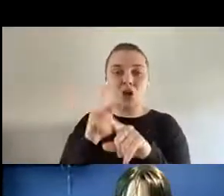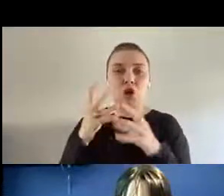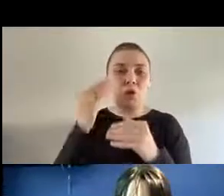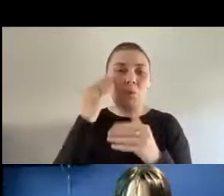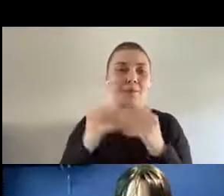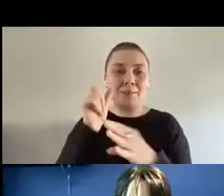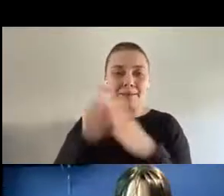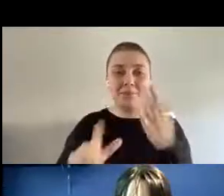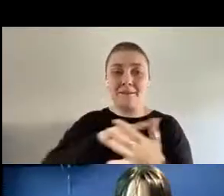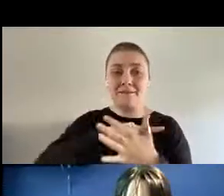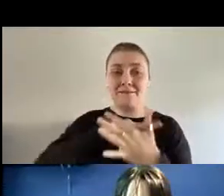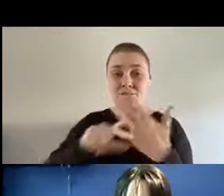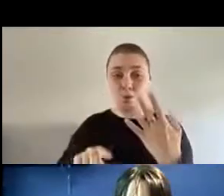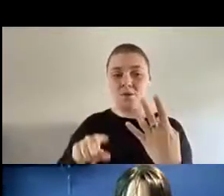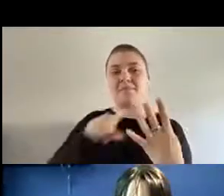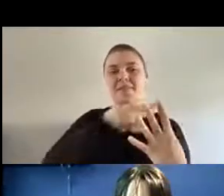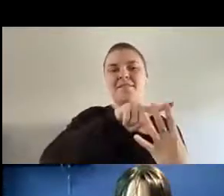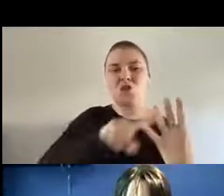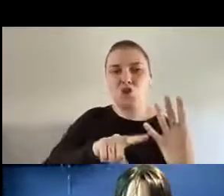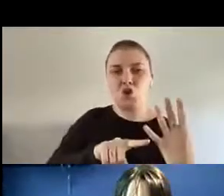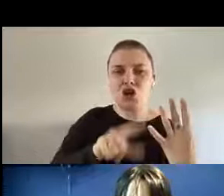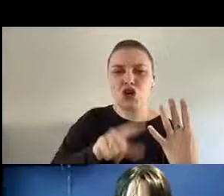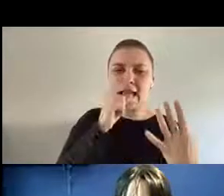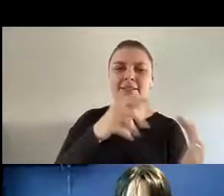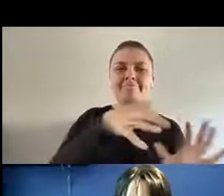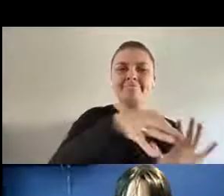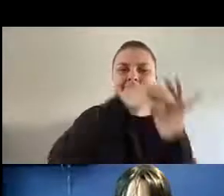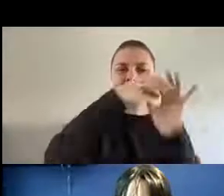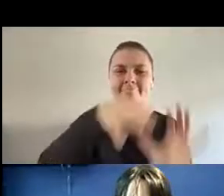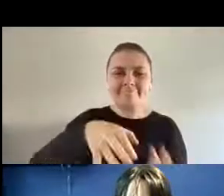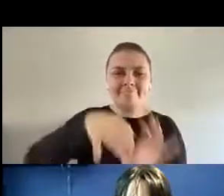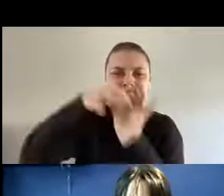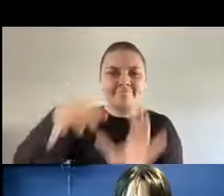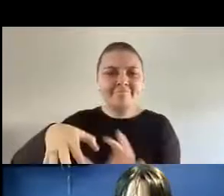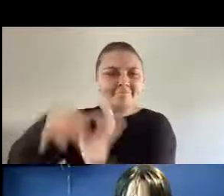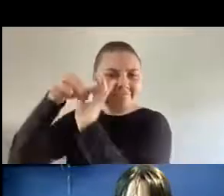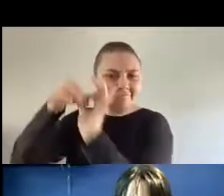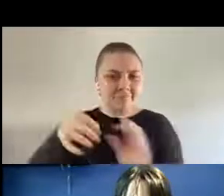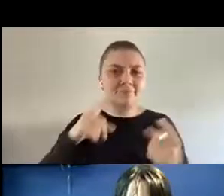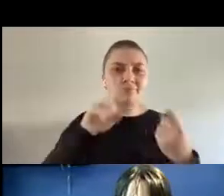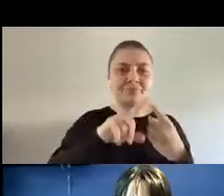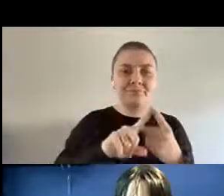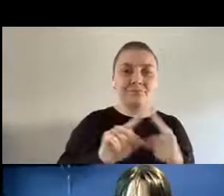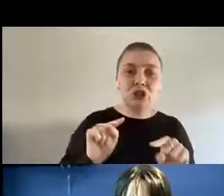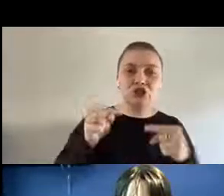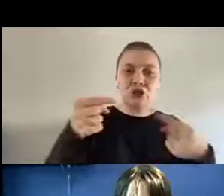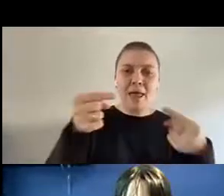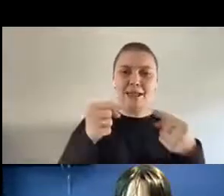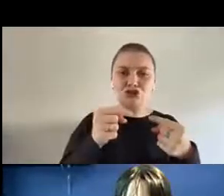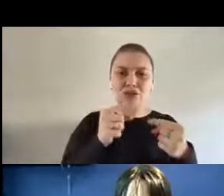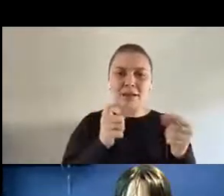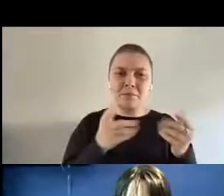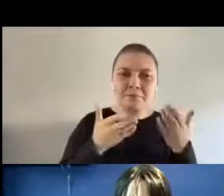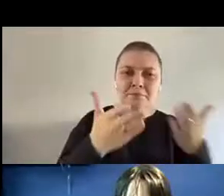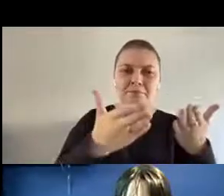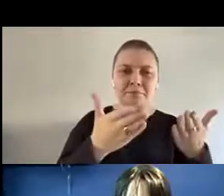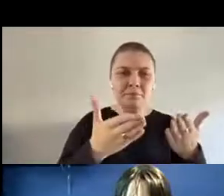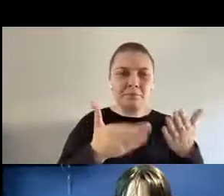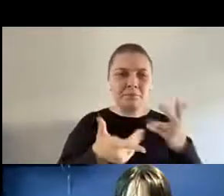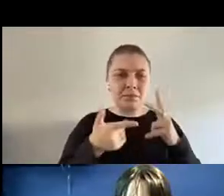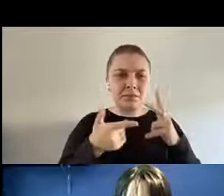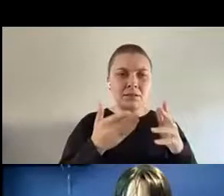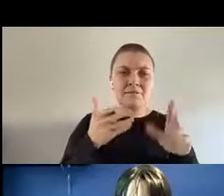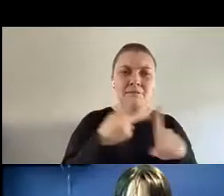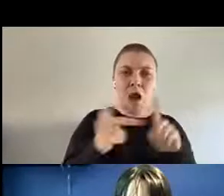And the first 4 of these, as you can see, they sort of correlate pretty directly with the drivers. So these are challenging condoning of violence against women with